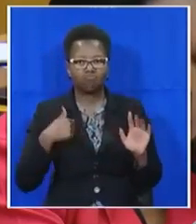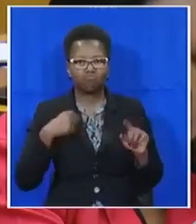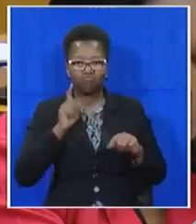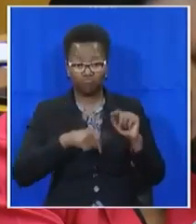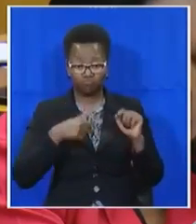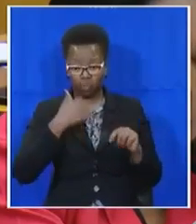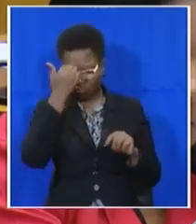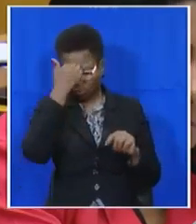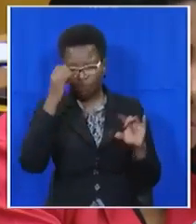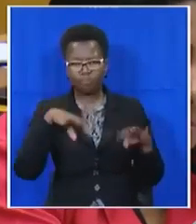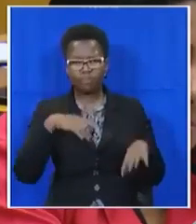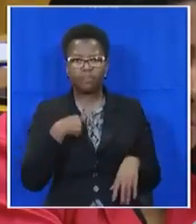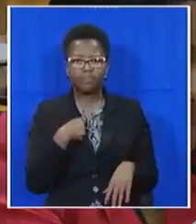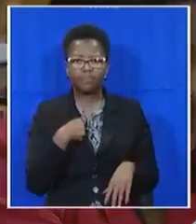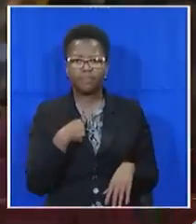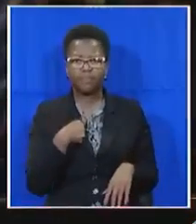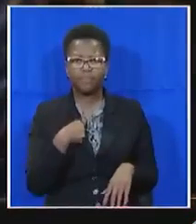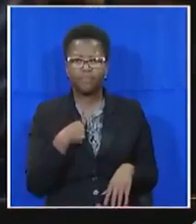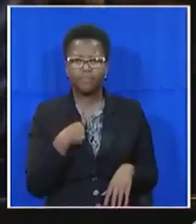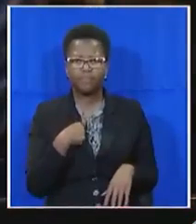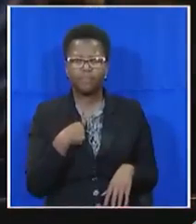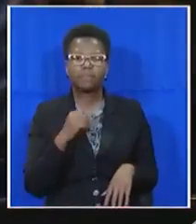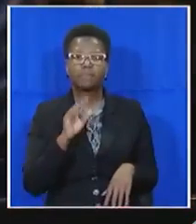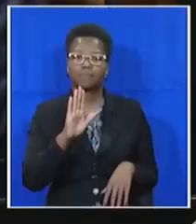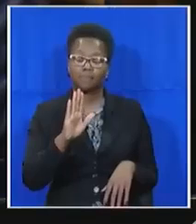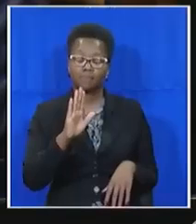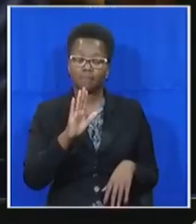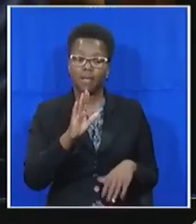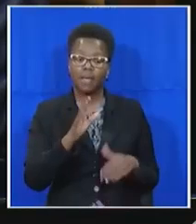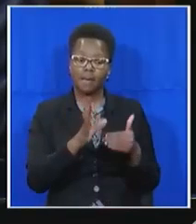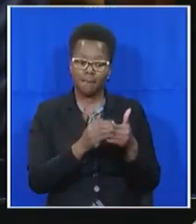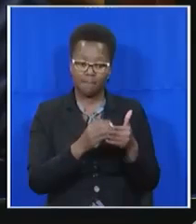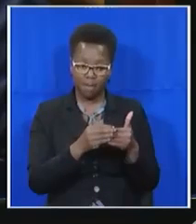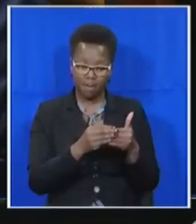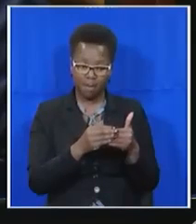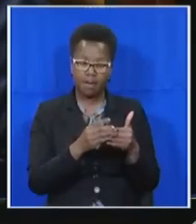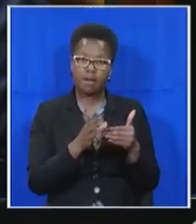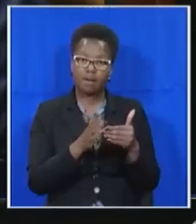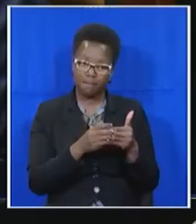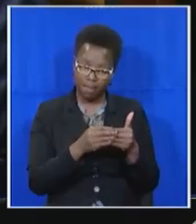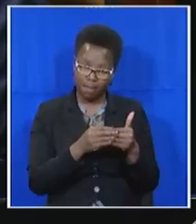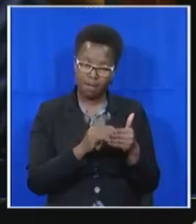stupid. Oh, no, honorable member. Honorable member.